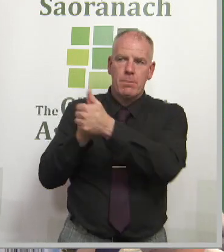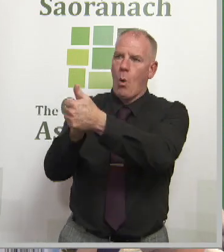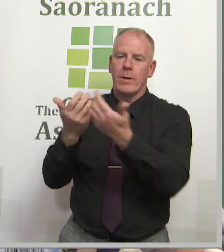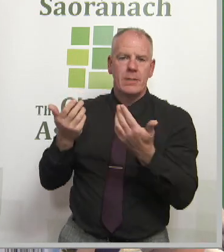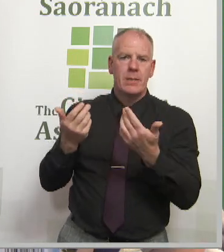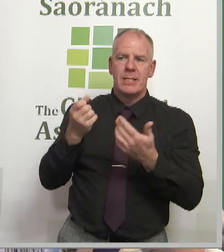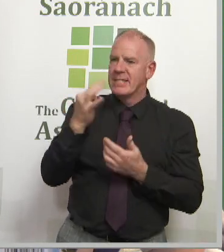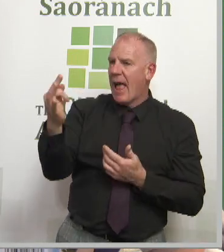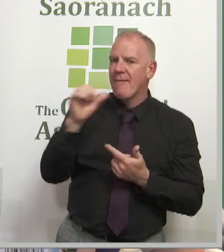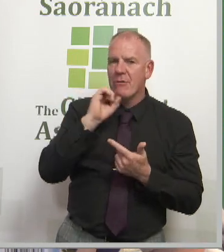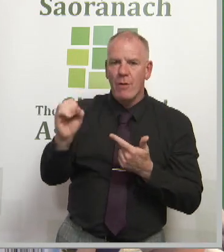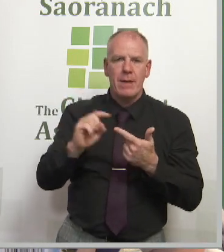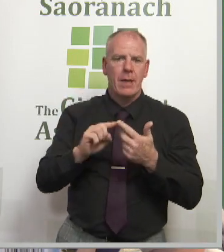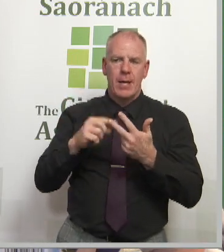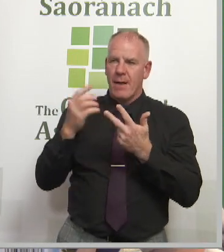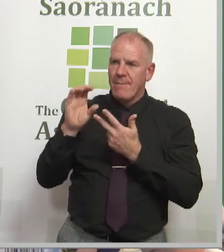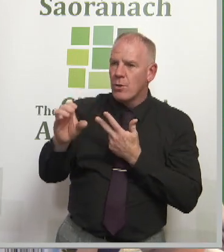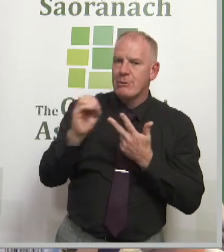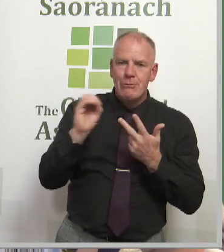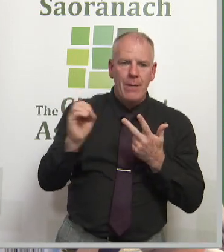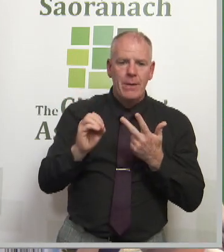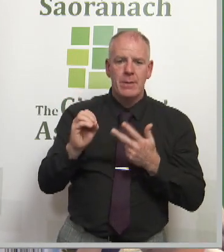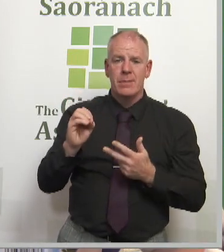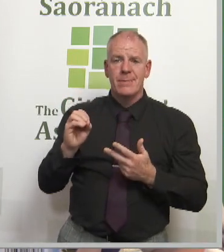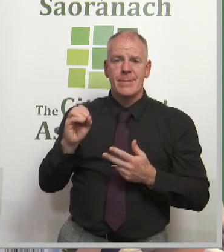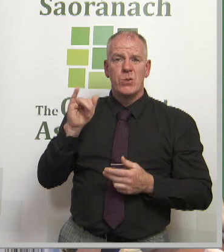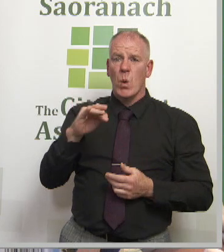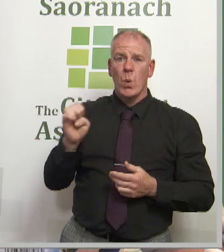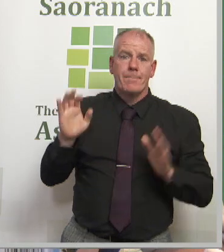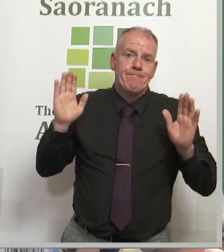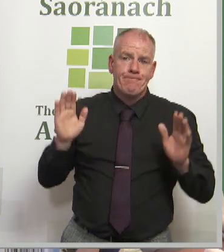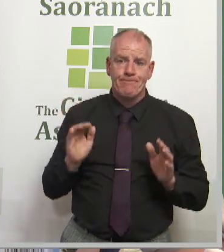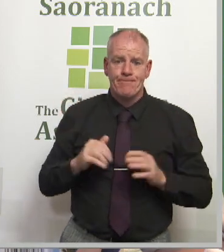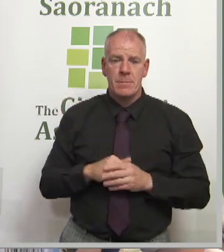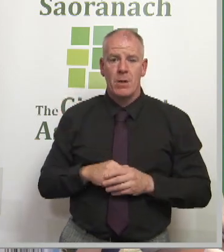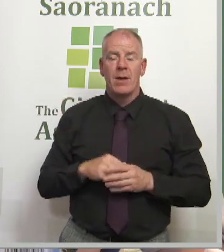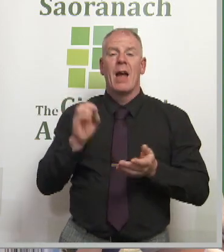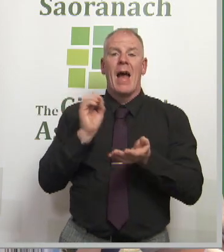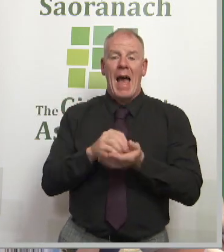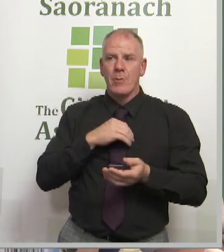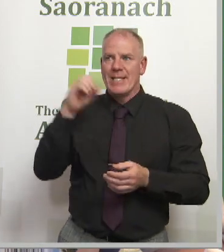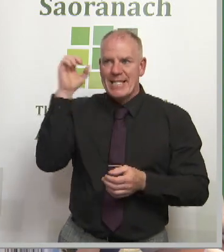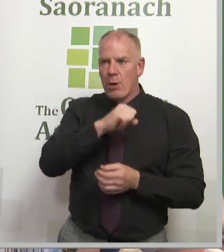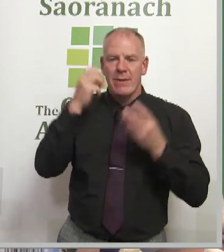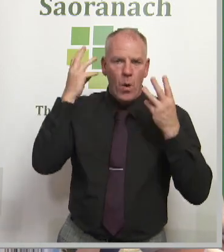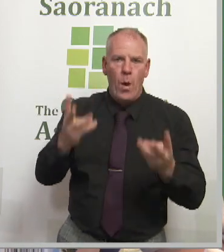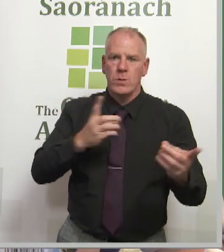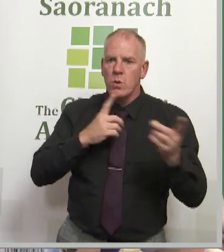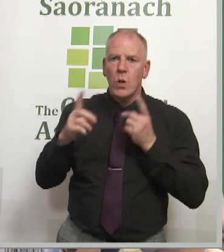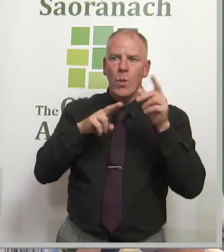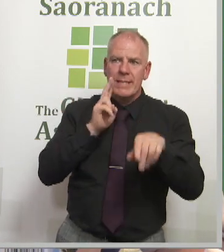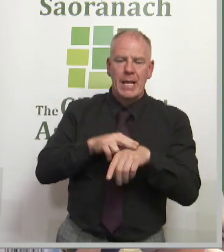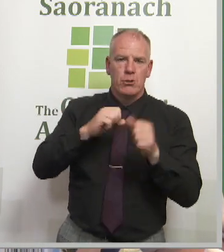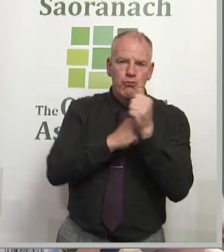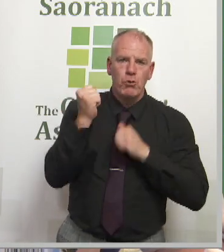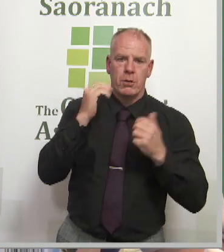have staff. It doesn't have resources. It's a joke. Right? And so you have to be serious about having national